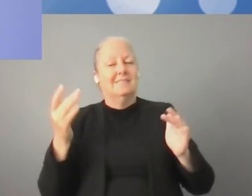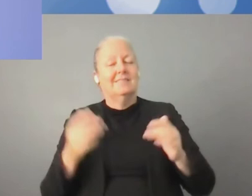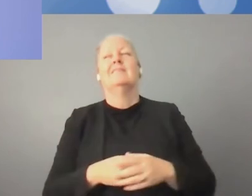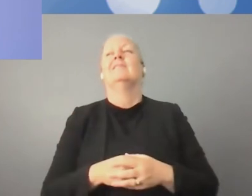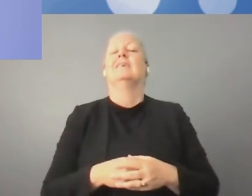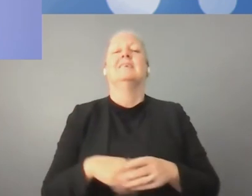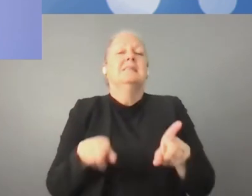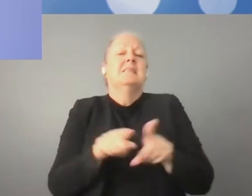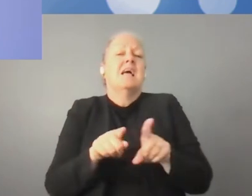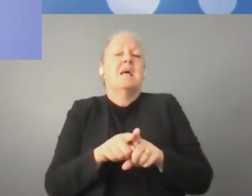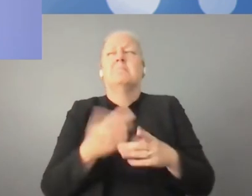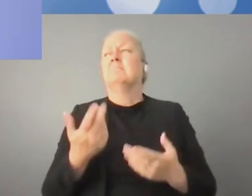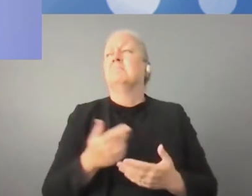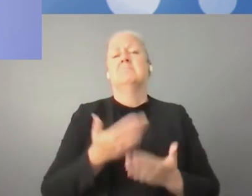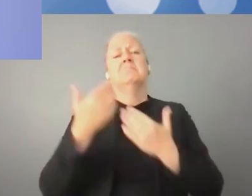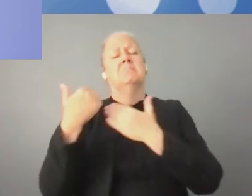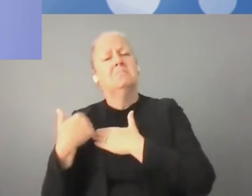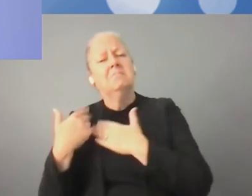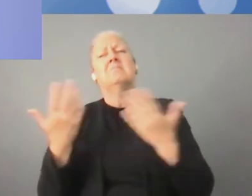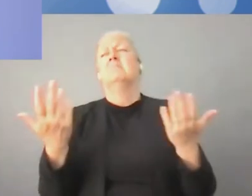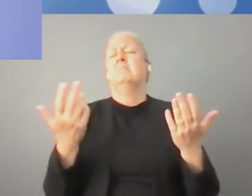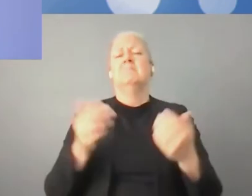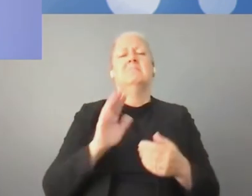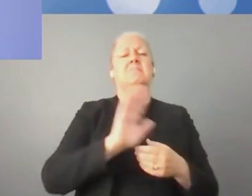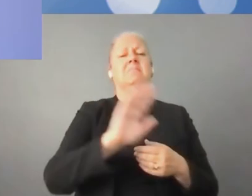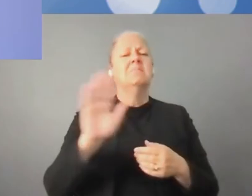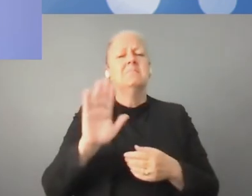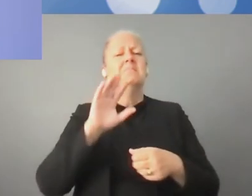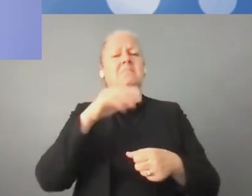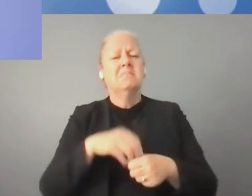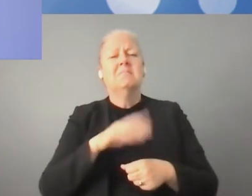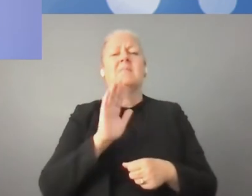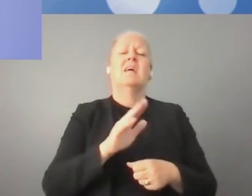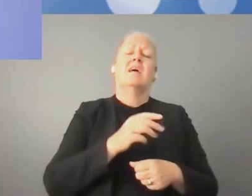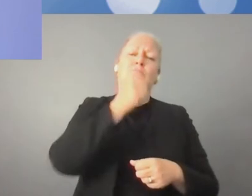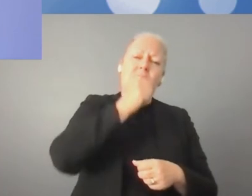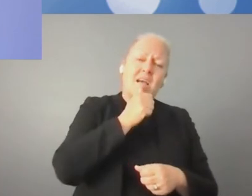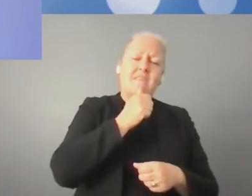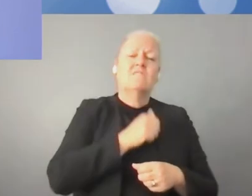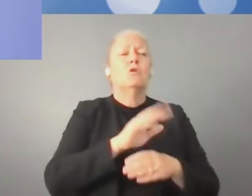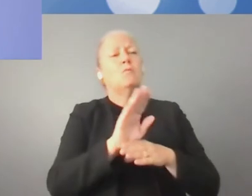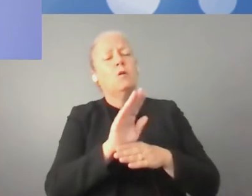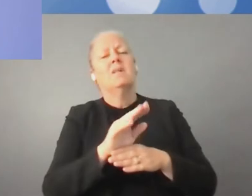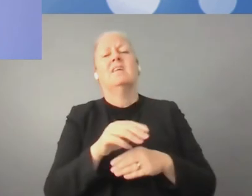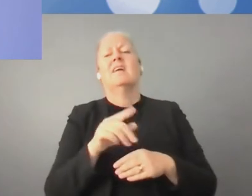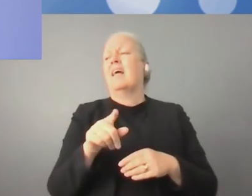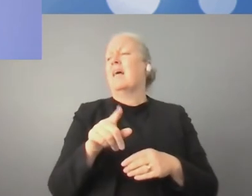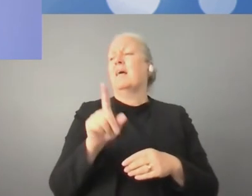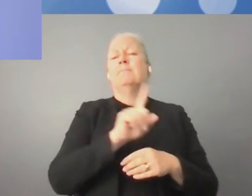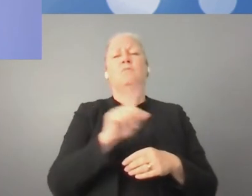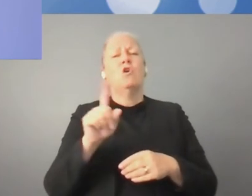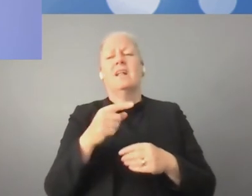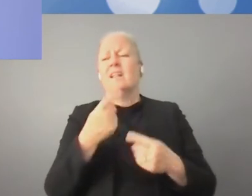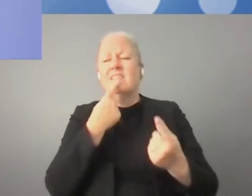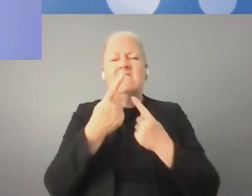accountability criteria for all the actors public and private for discrimination misleading content and all the abuses which